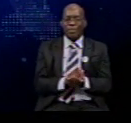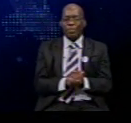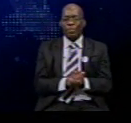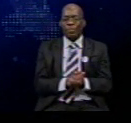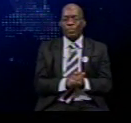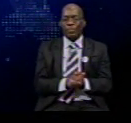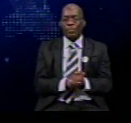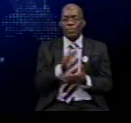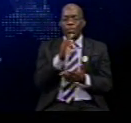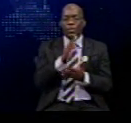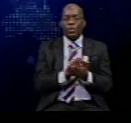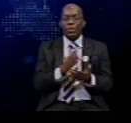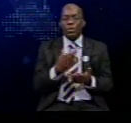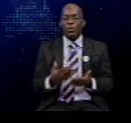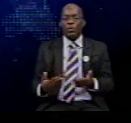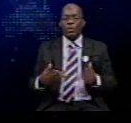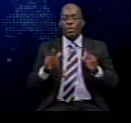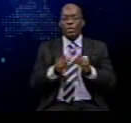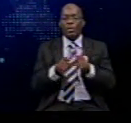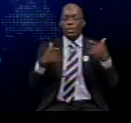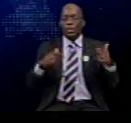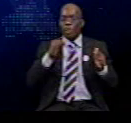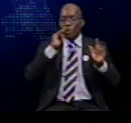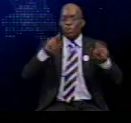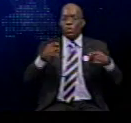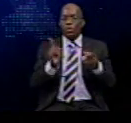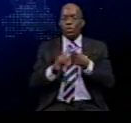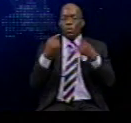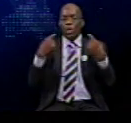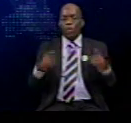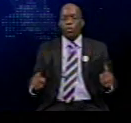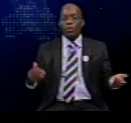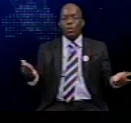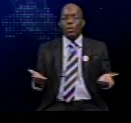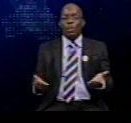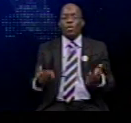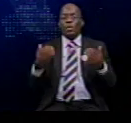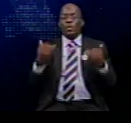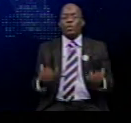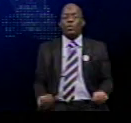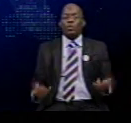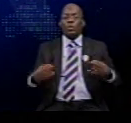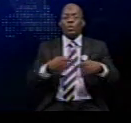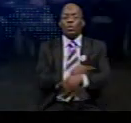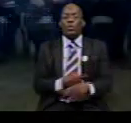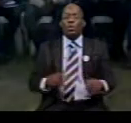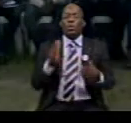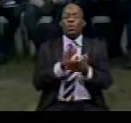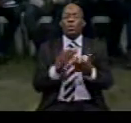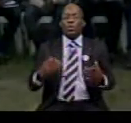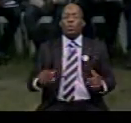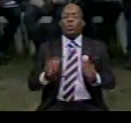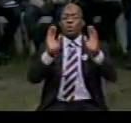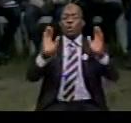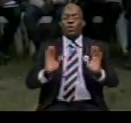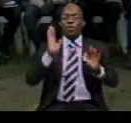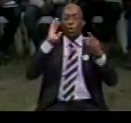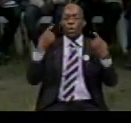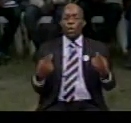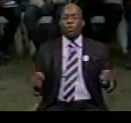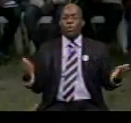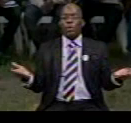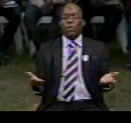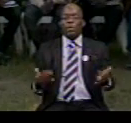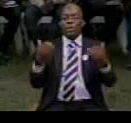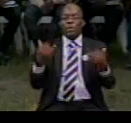Something great is going to happen in this place today. Something glorious will happen in this place today. As we